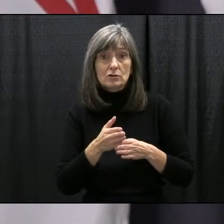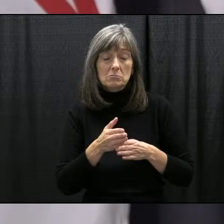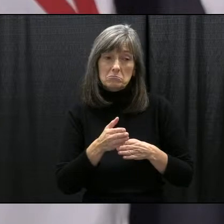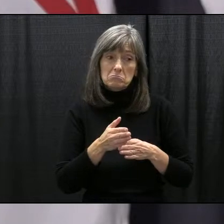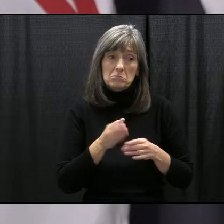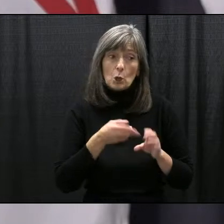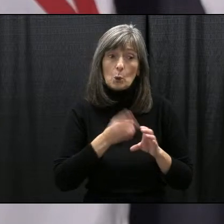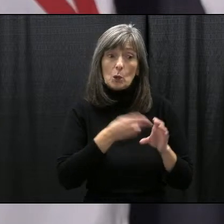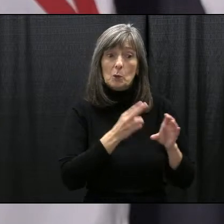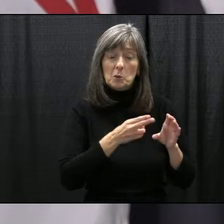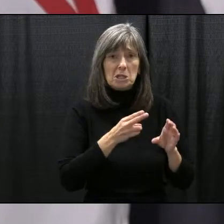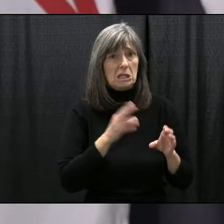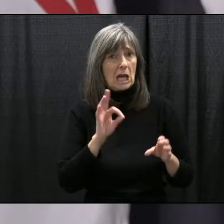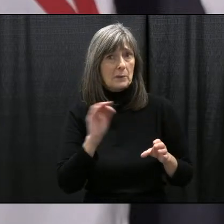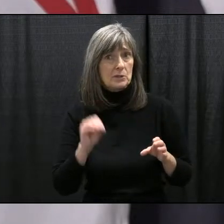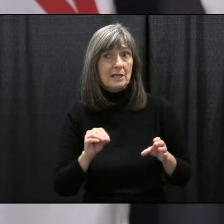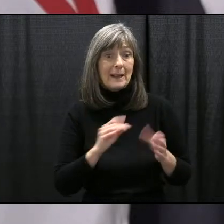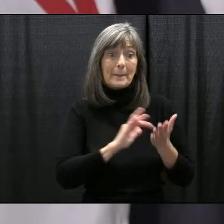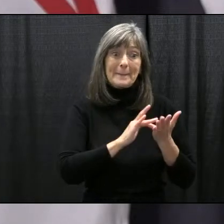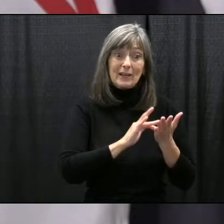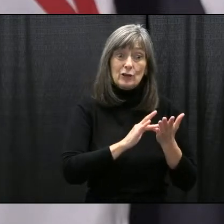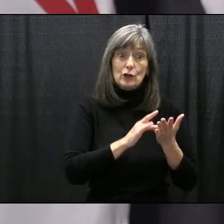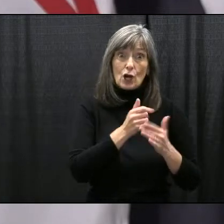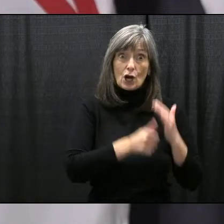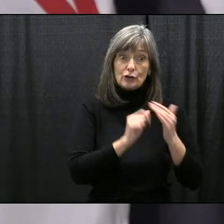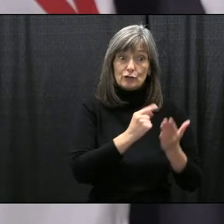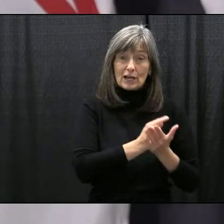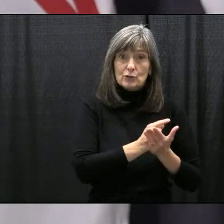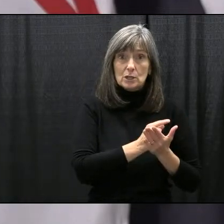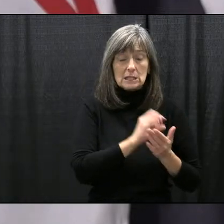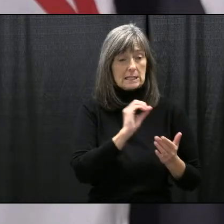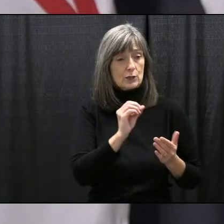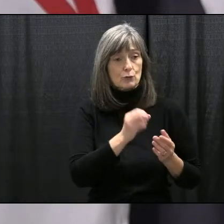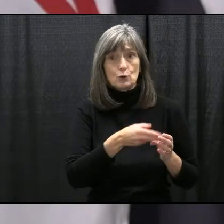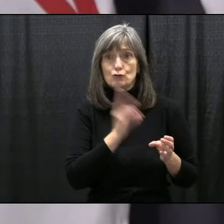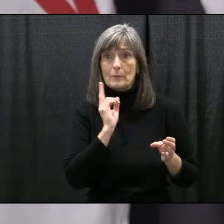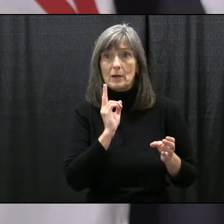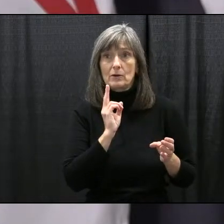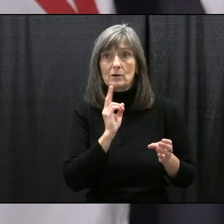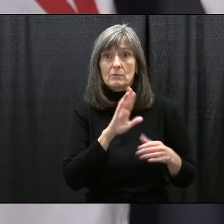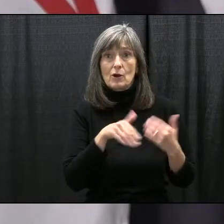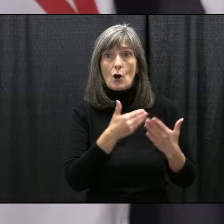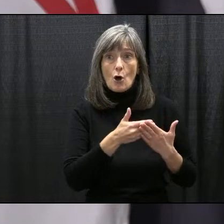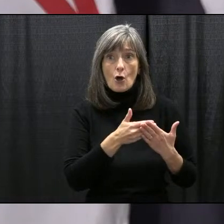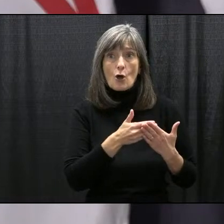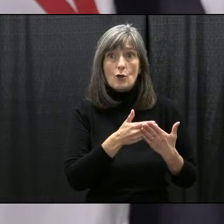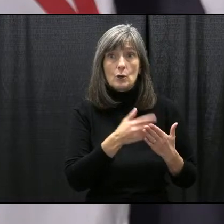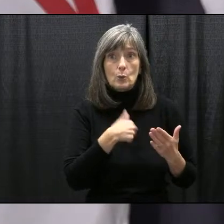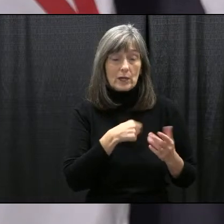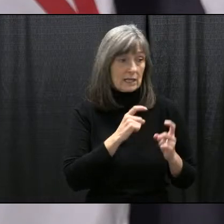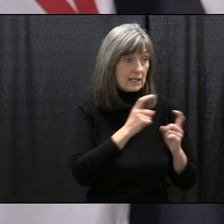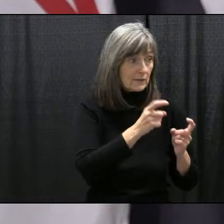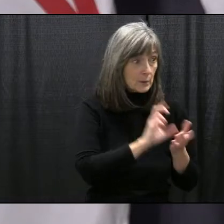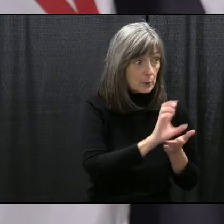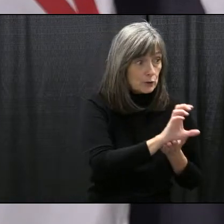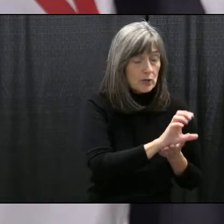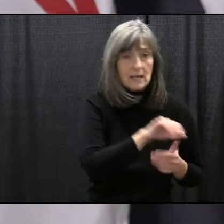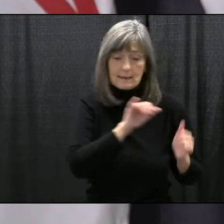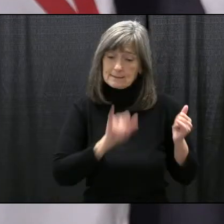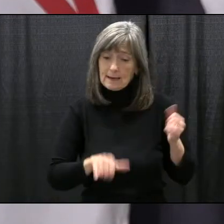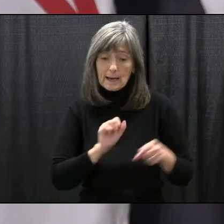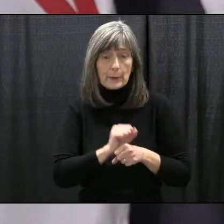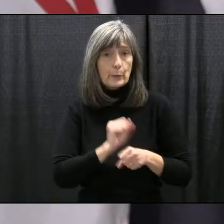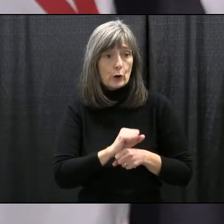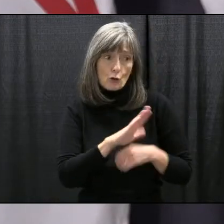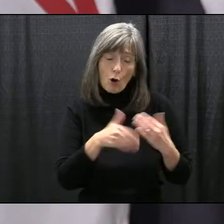the undergraduate medical one has 0 dropout. Everybody returns the service that we give them the bursary for. So I